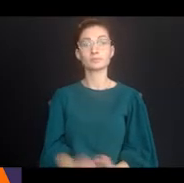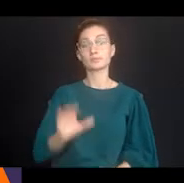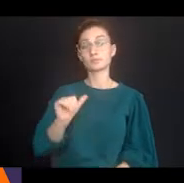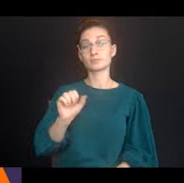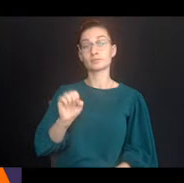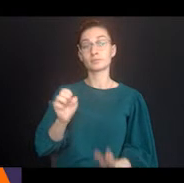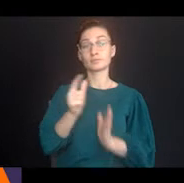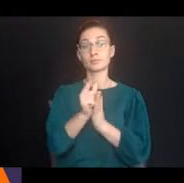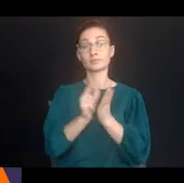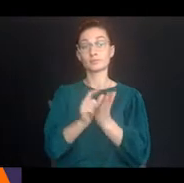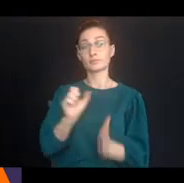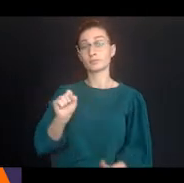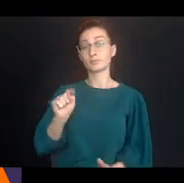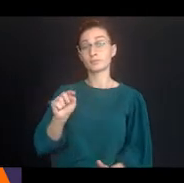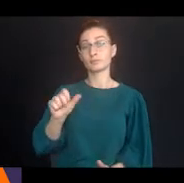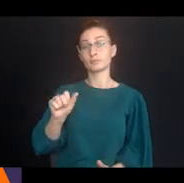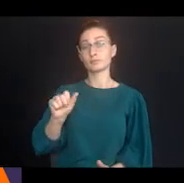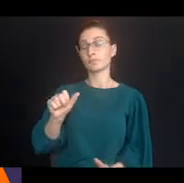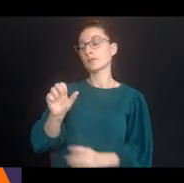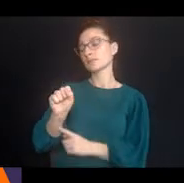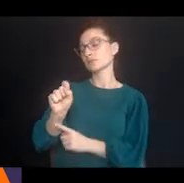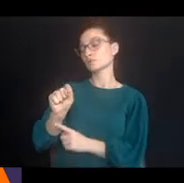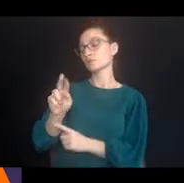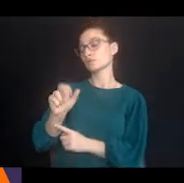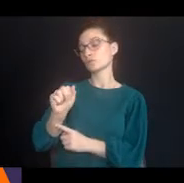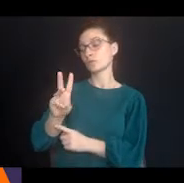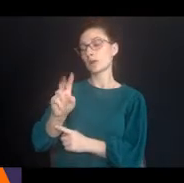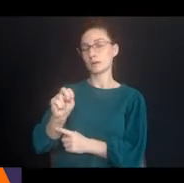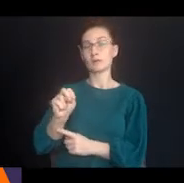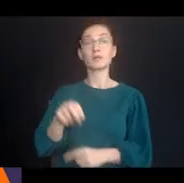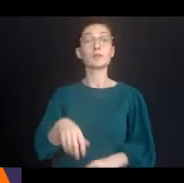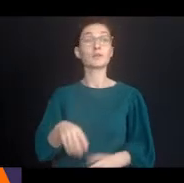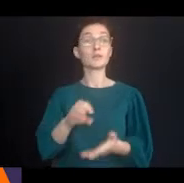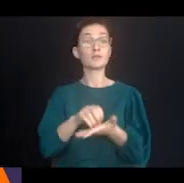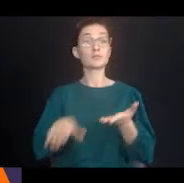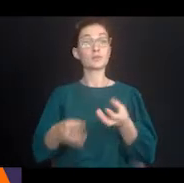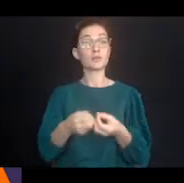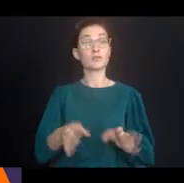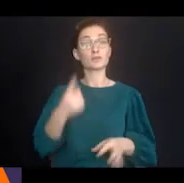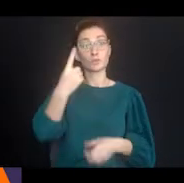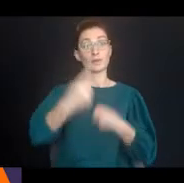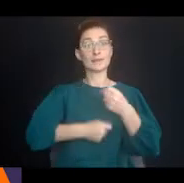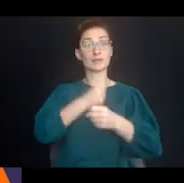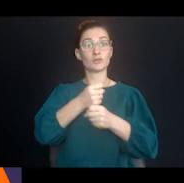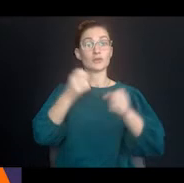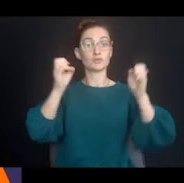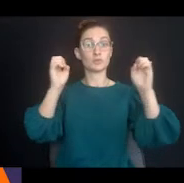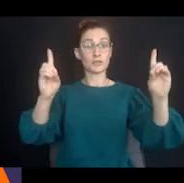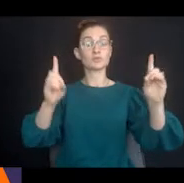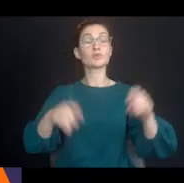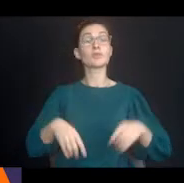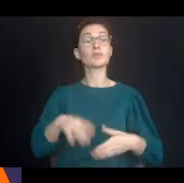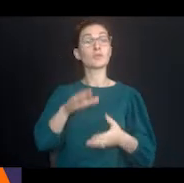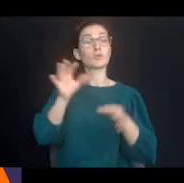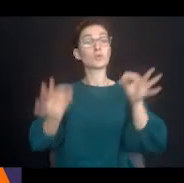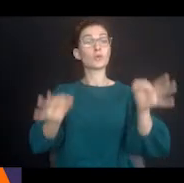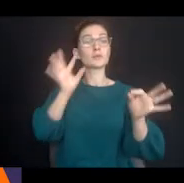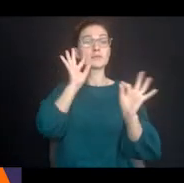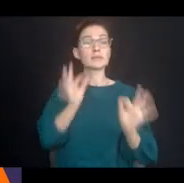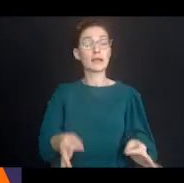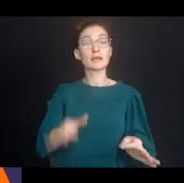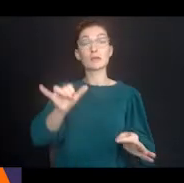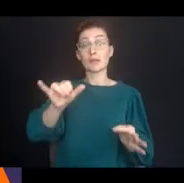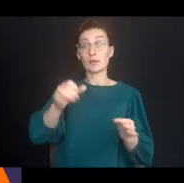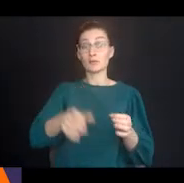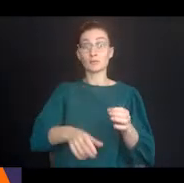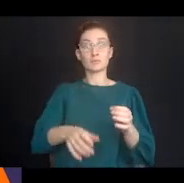Case law, Strawn. In Strawn, although the student had lost 1 year of education, the court ruled that because